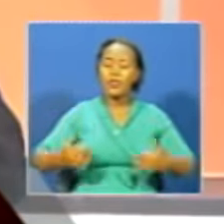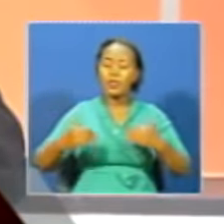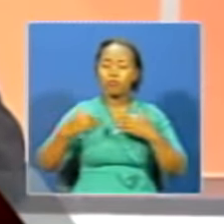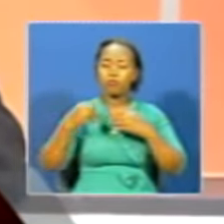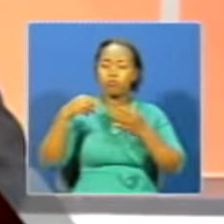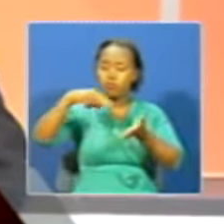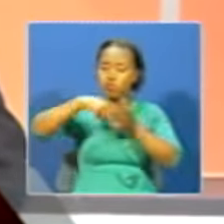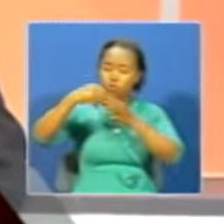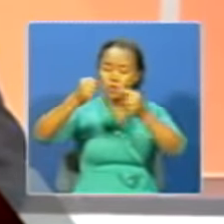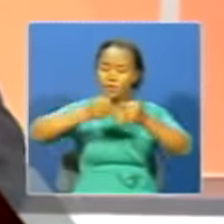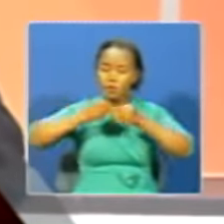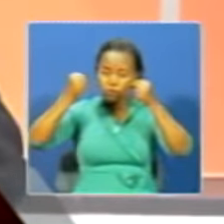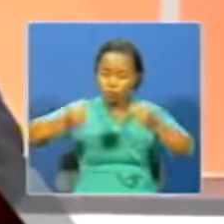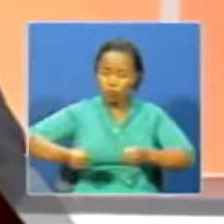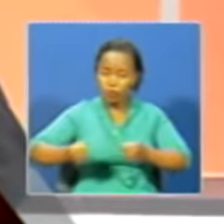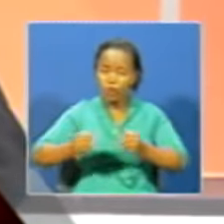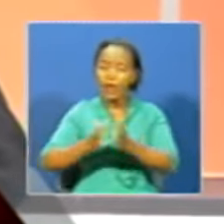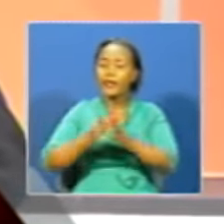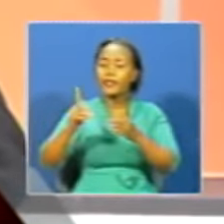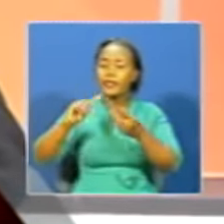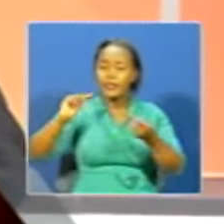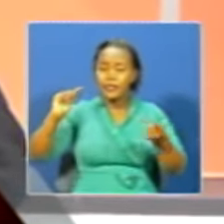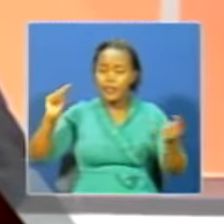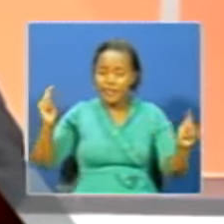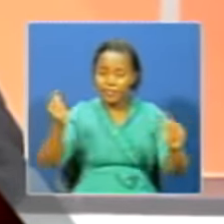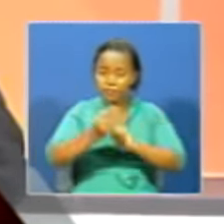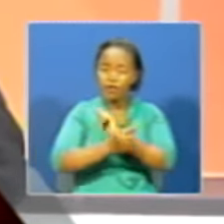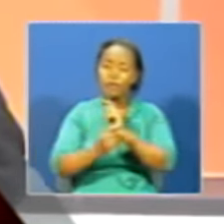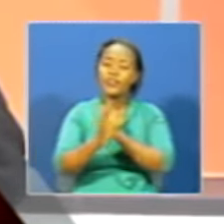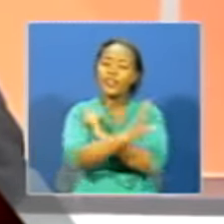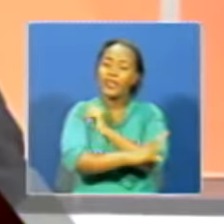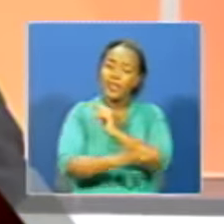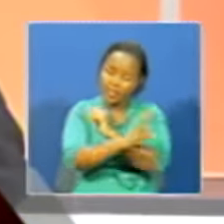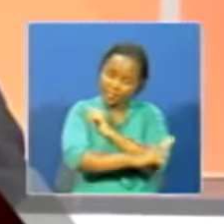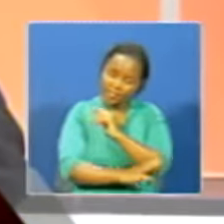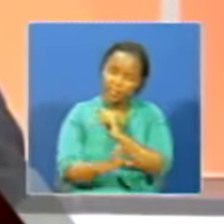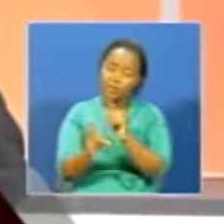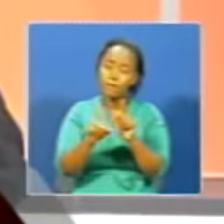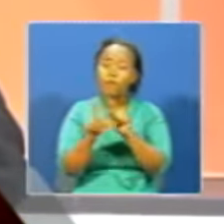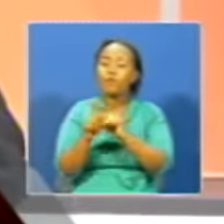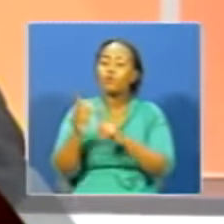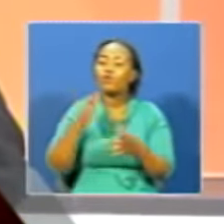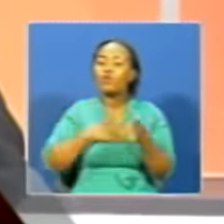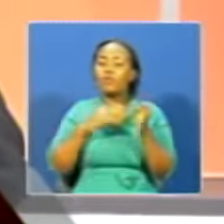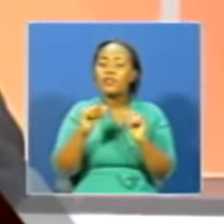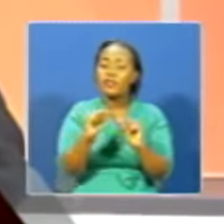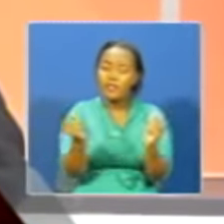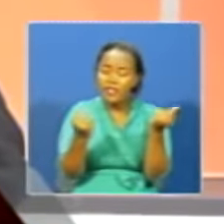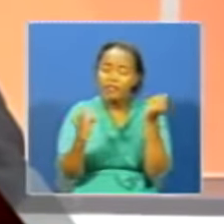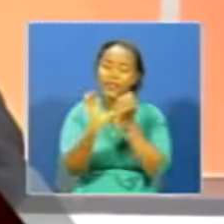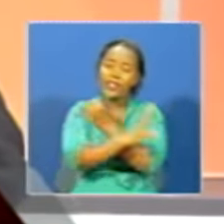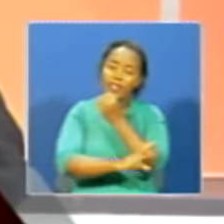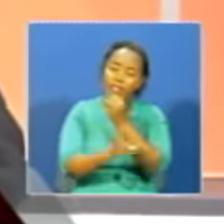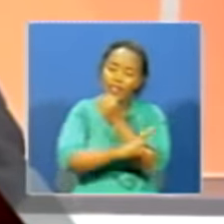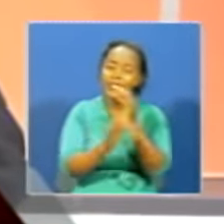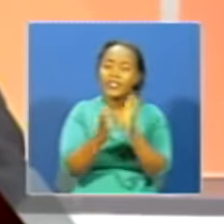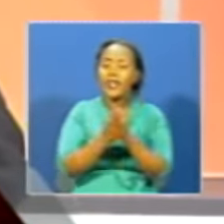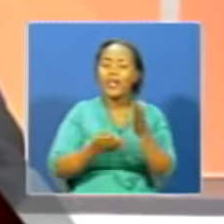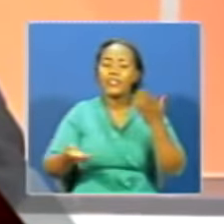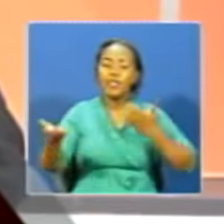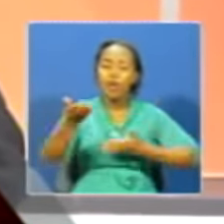I transformed this country. I liberalized this country and the economy of this country to the extent